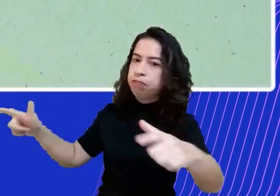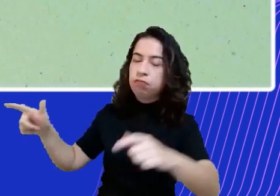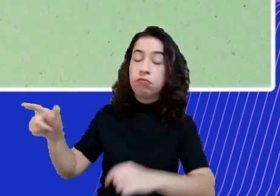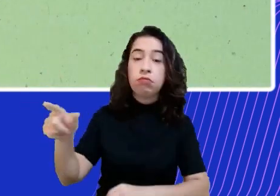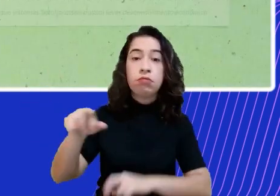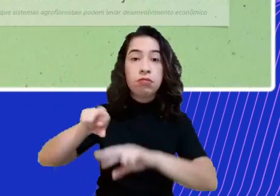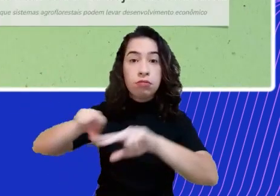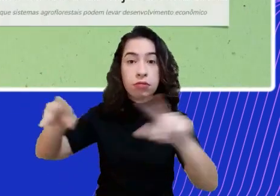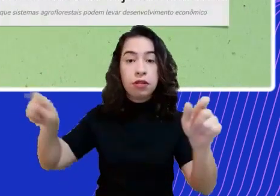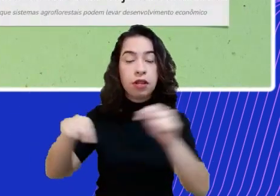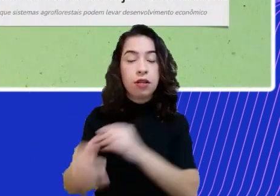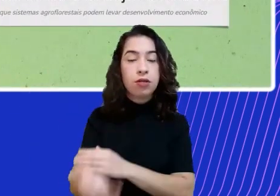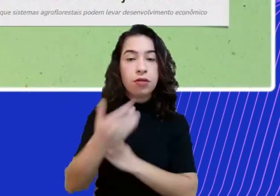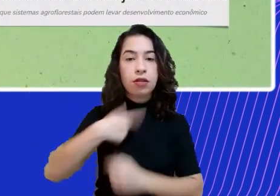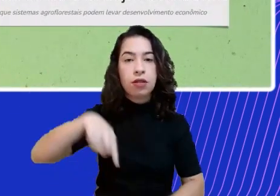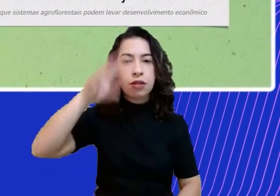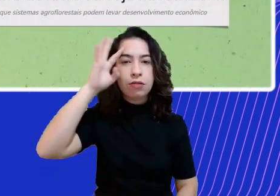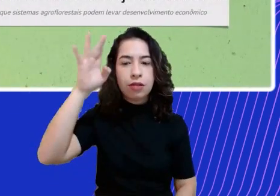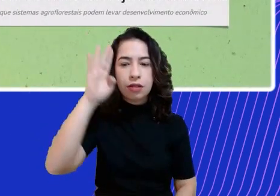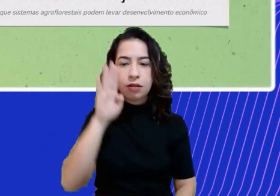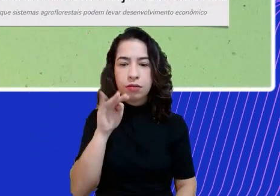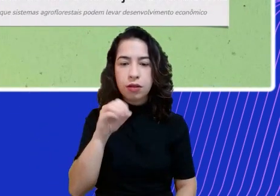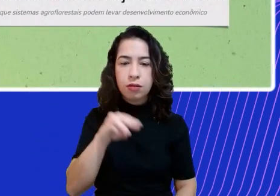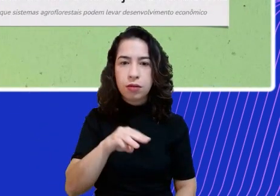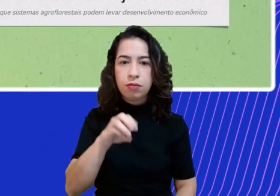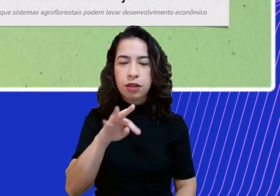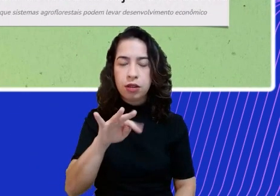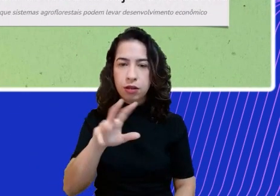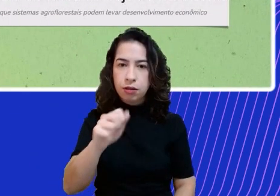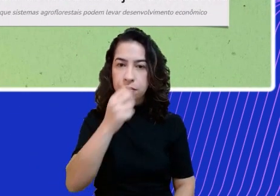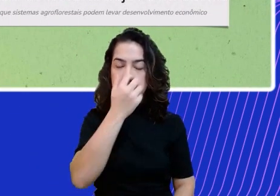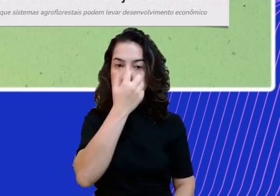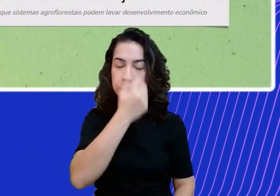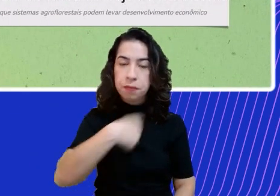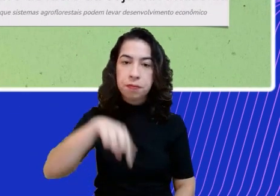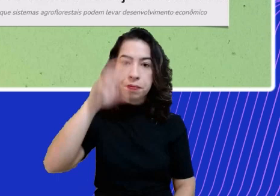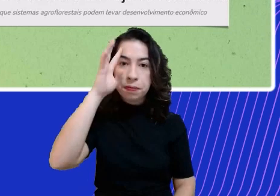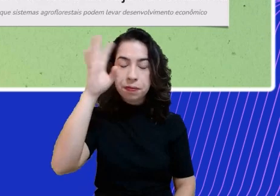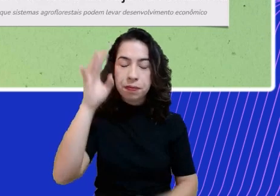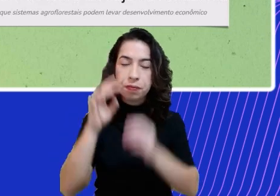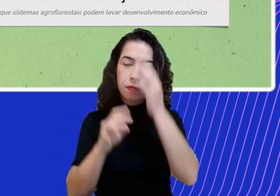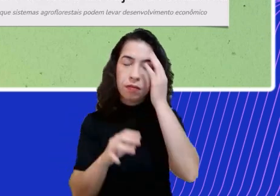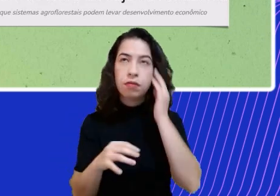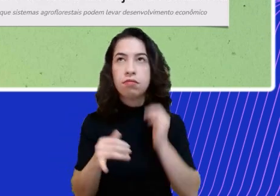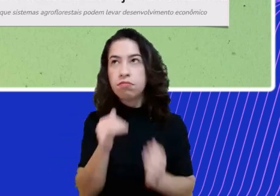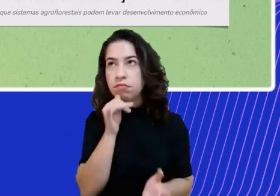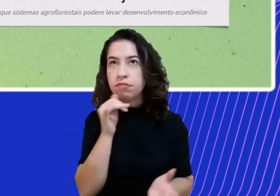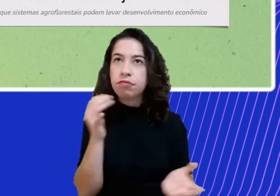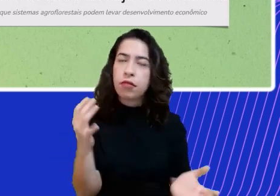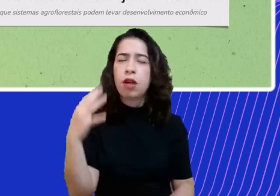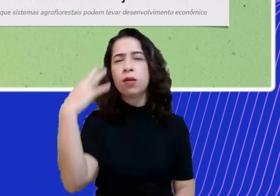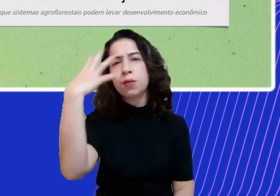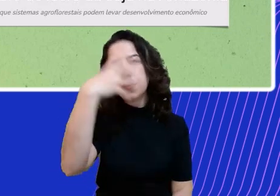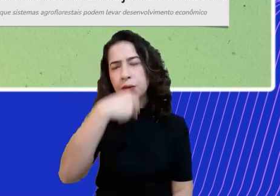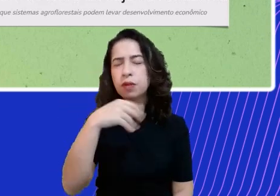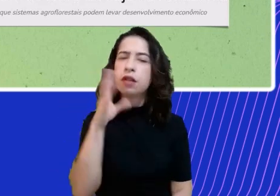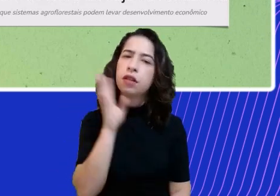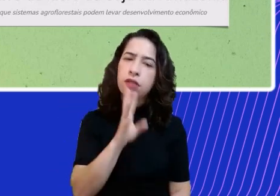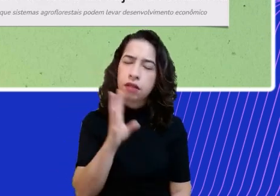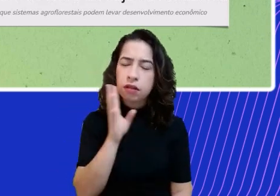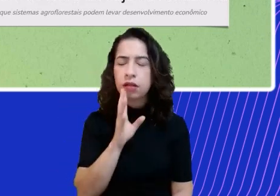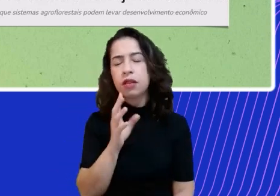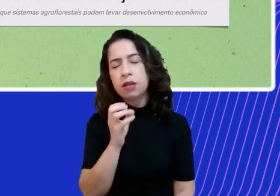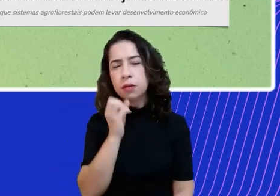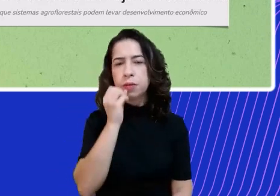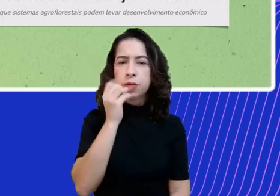inspiration here for us to think about biomimetic and to think that, oh, that's beautiful, that's really nice,